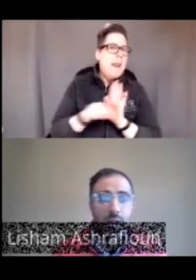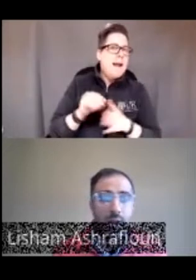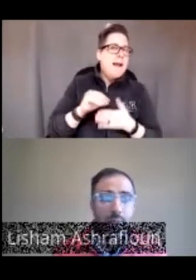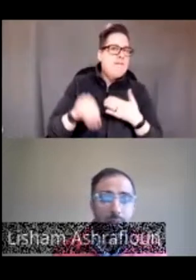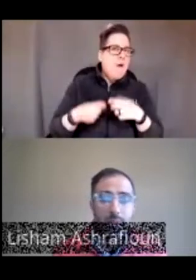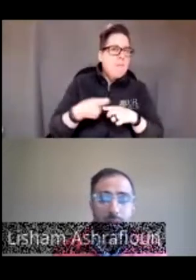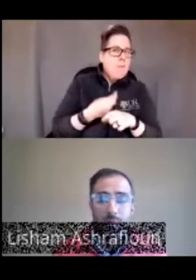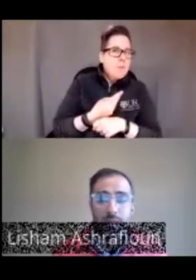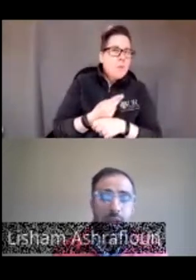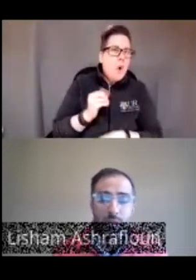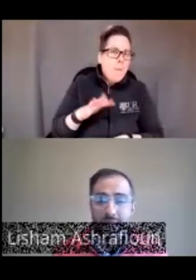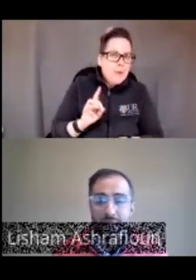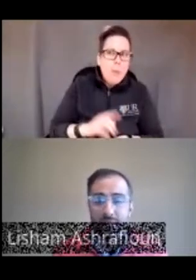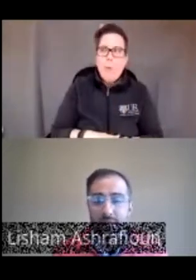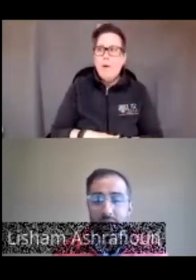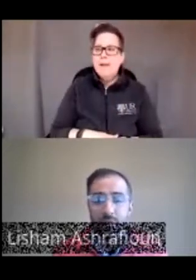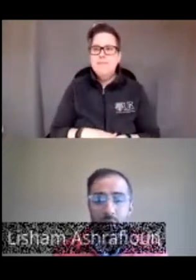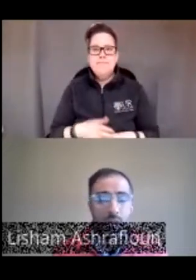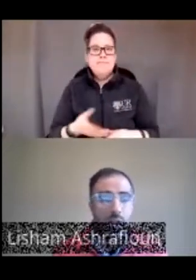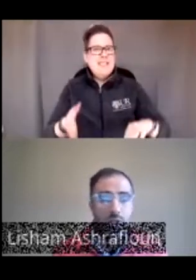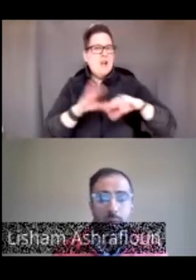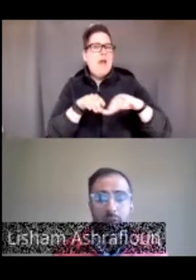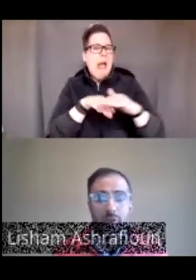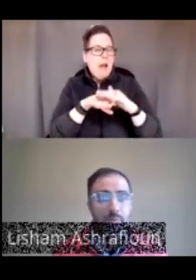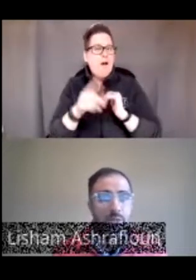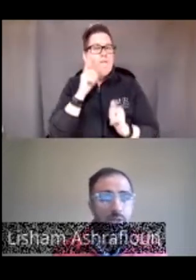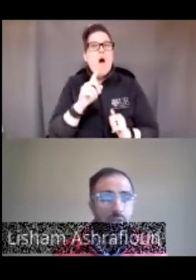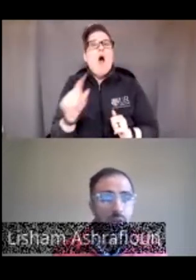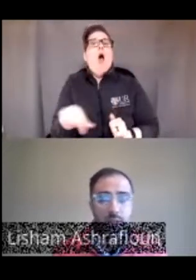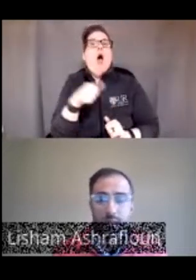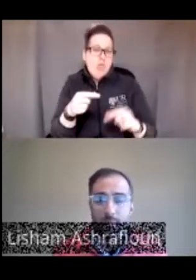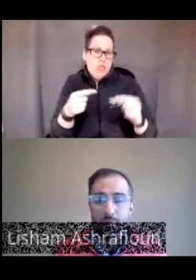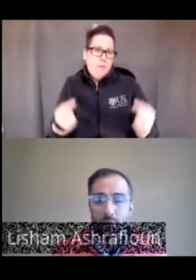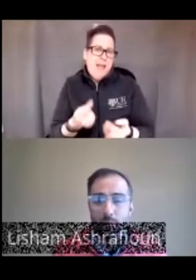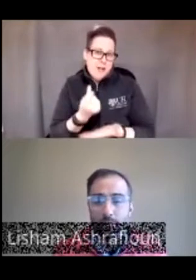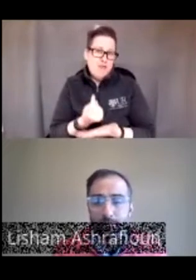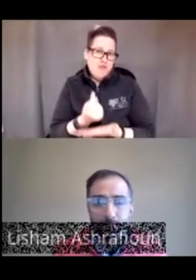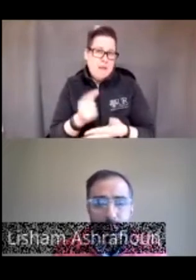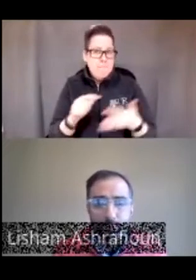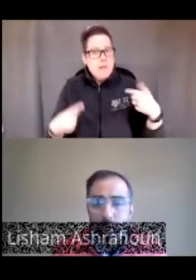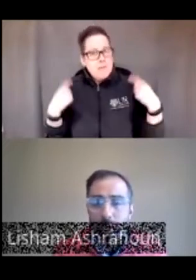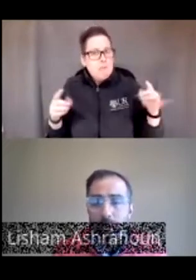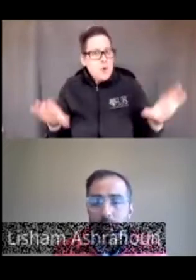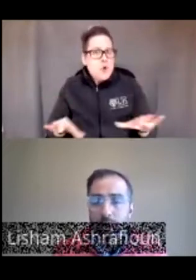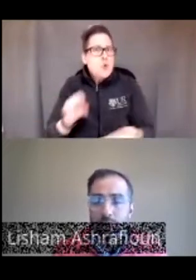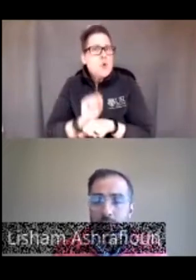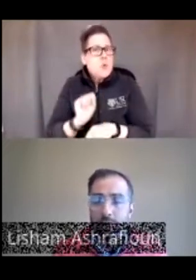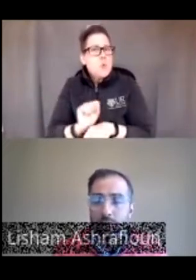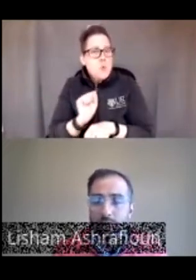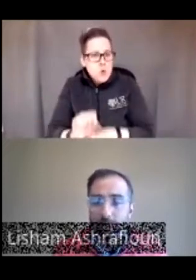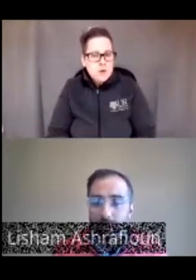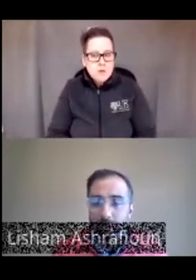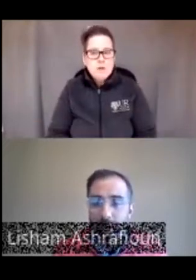and increased access to non-pharmacological pain treatments, just to name a few. Now, there's